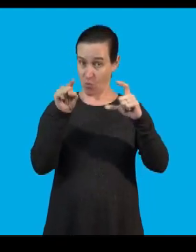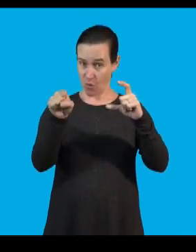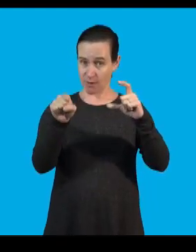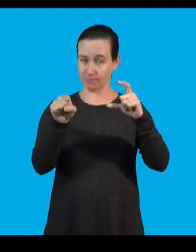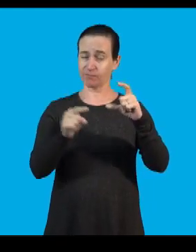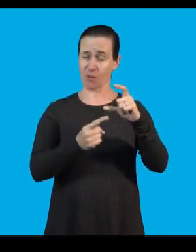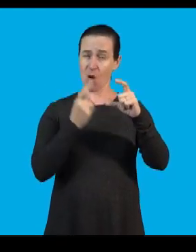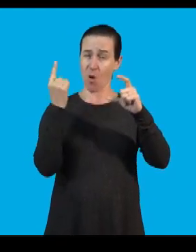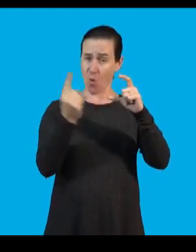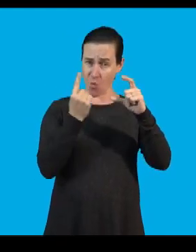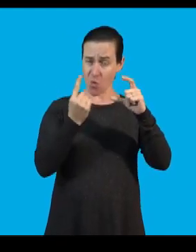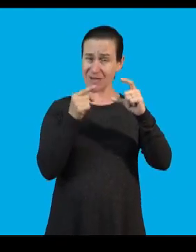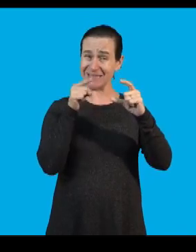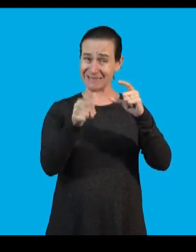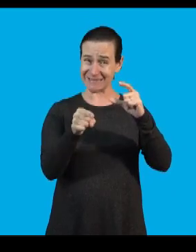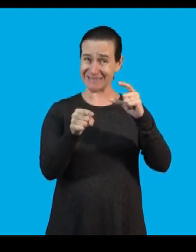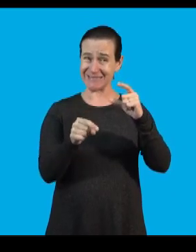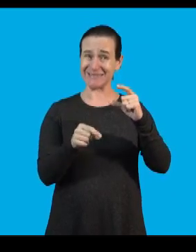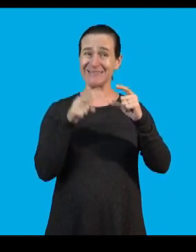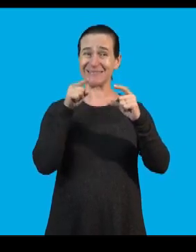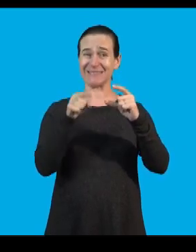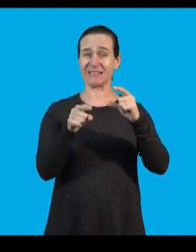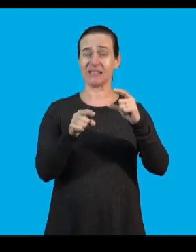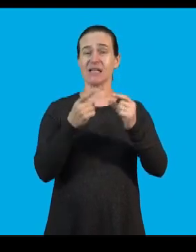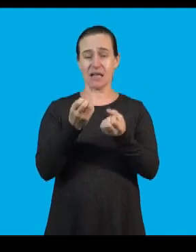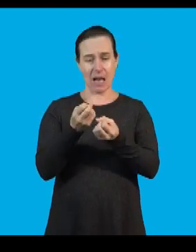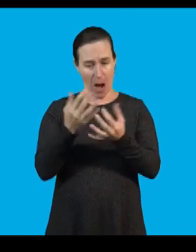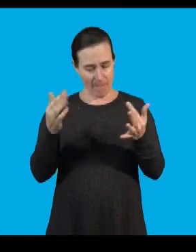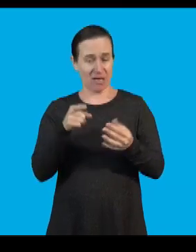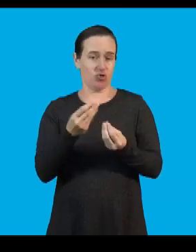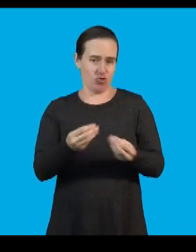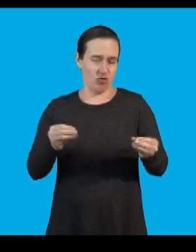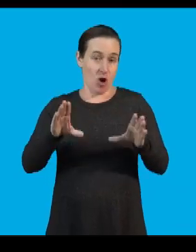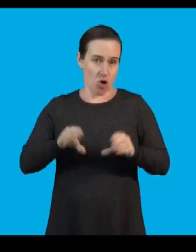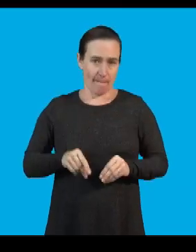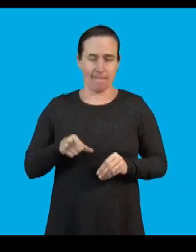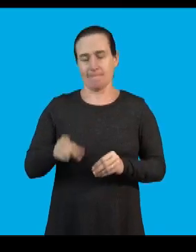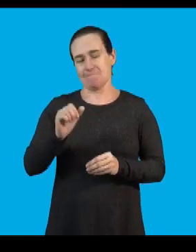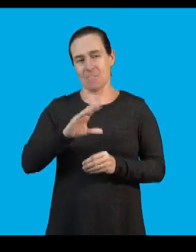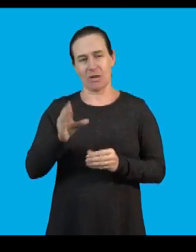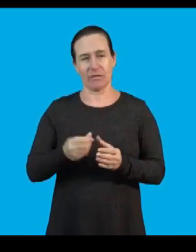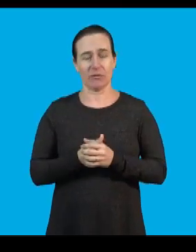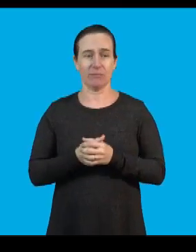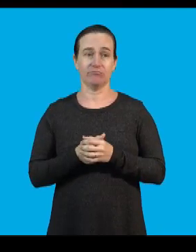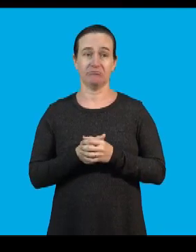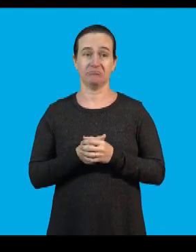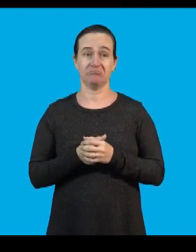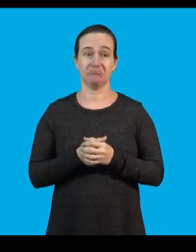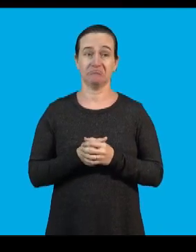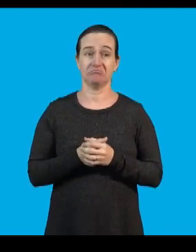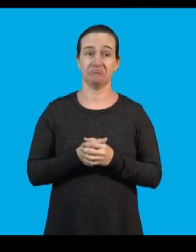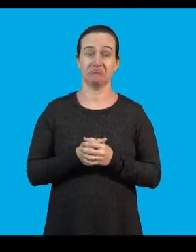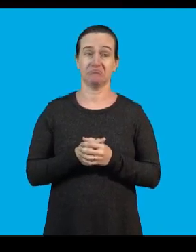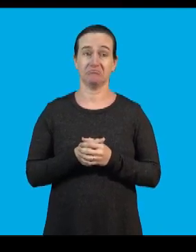word only, you found it in paragraph 1, all right? And let's see, there's only so many children adopted in